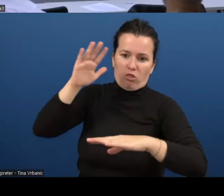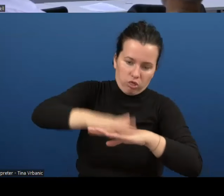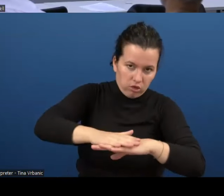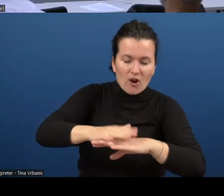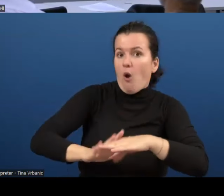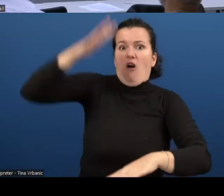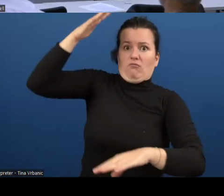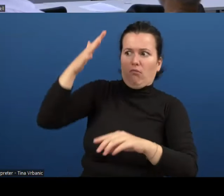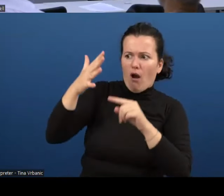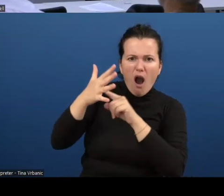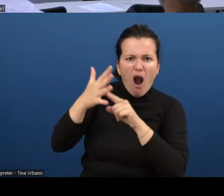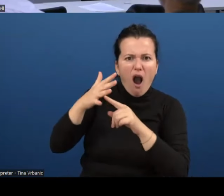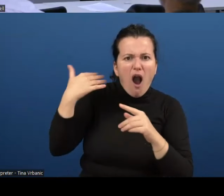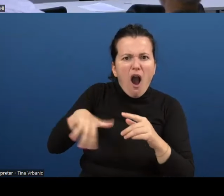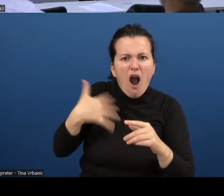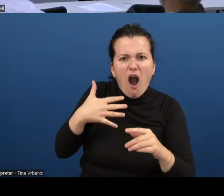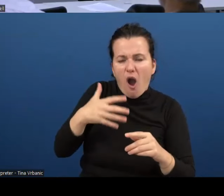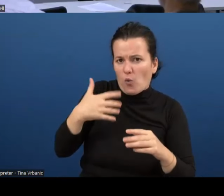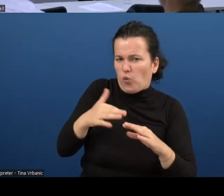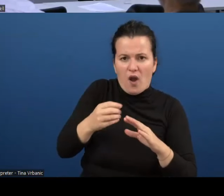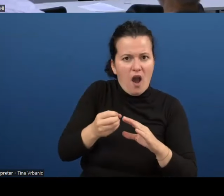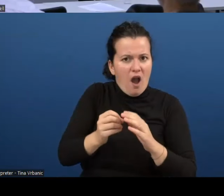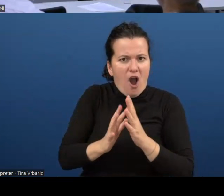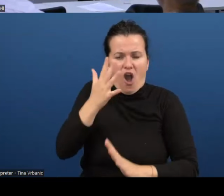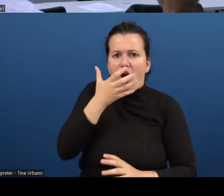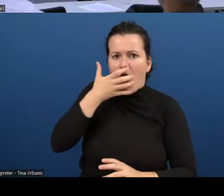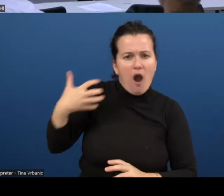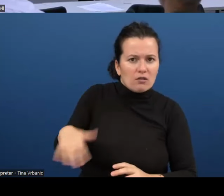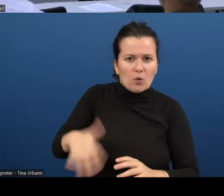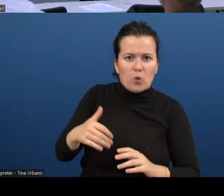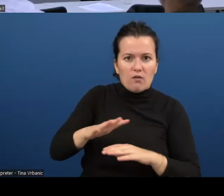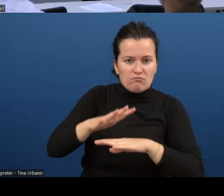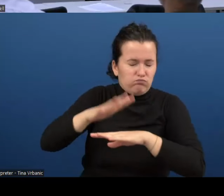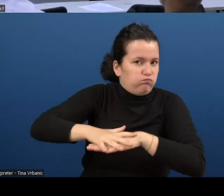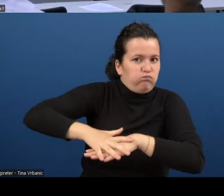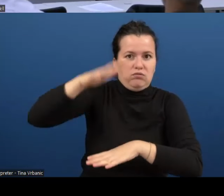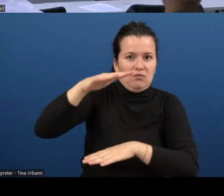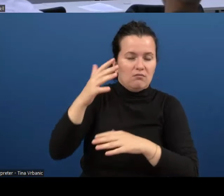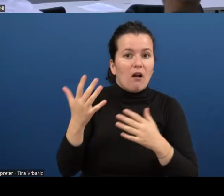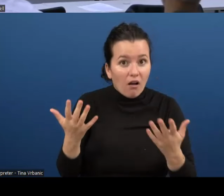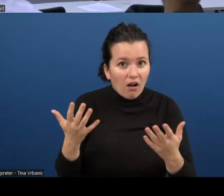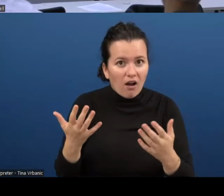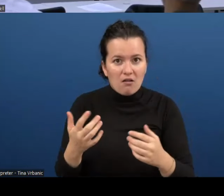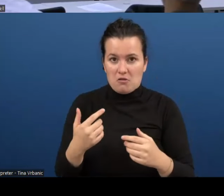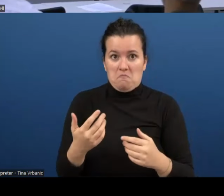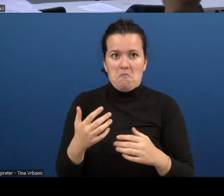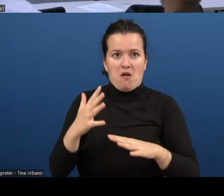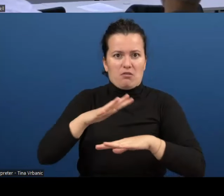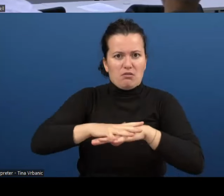So that's why it's called a thermal grill illusion. So it gives a burning